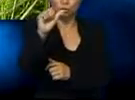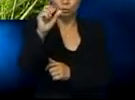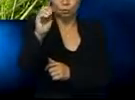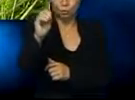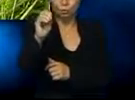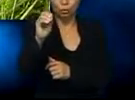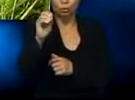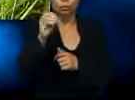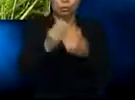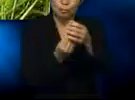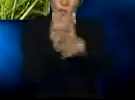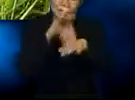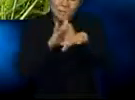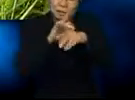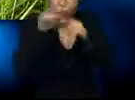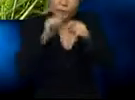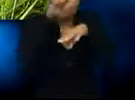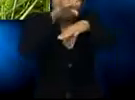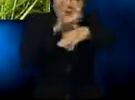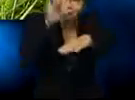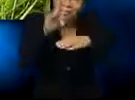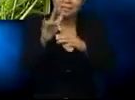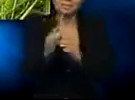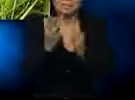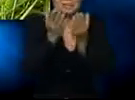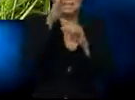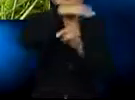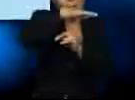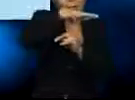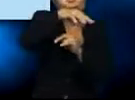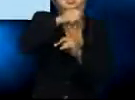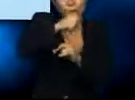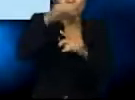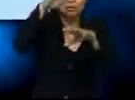The leaves will close and bend downwards when it is touched.